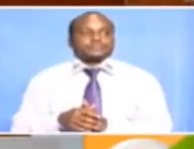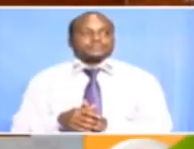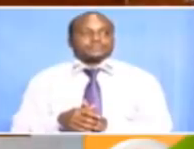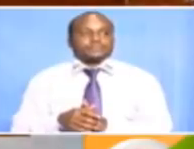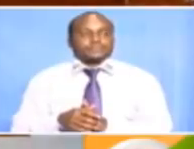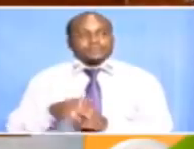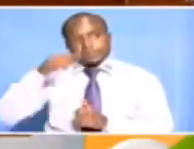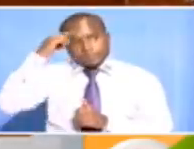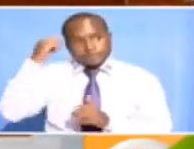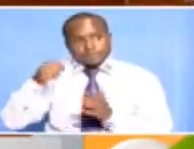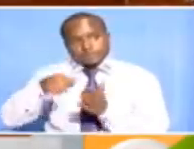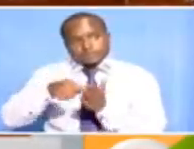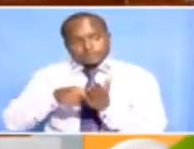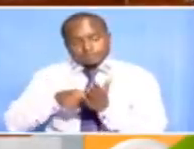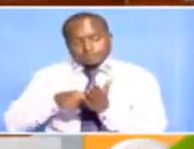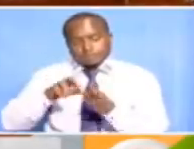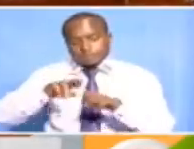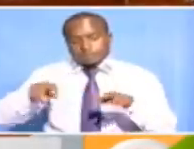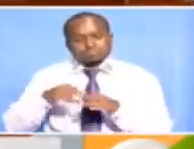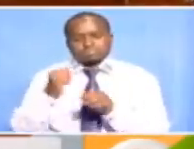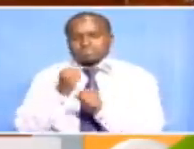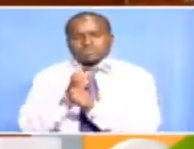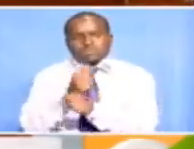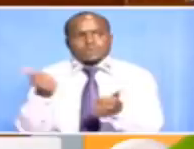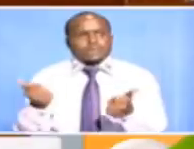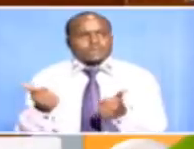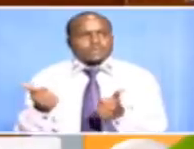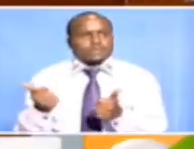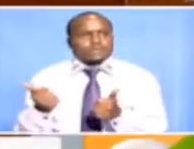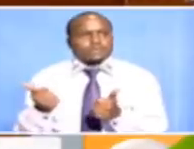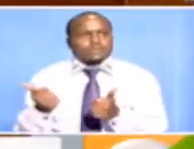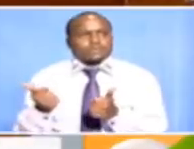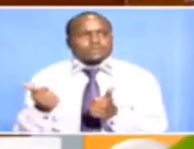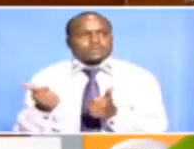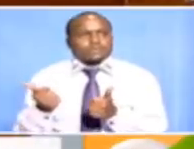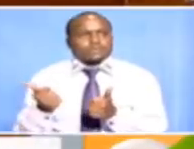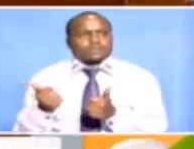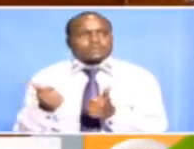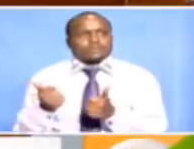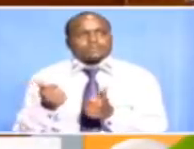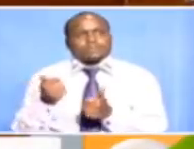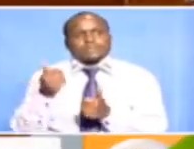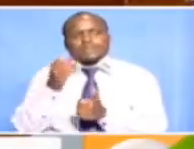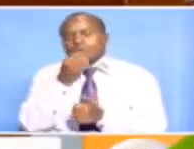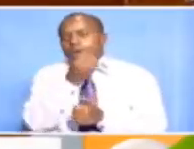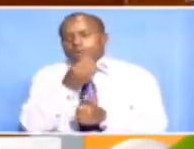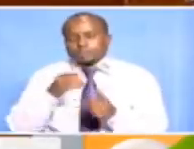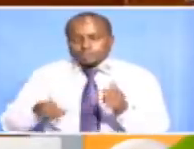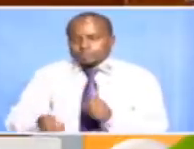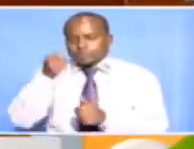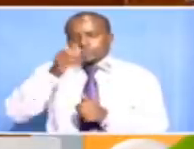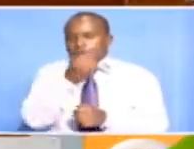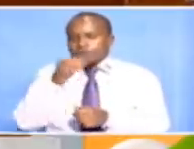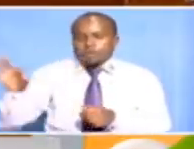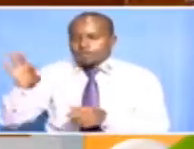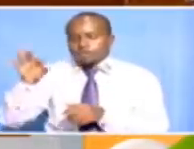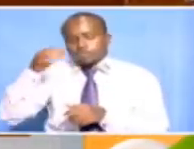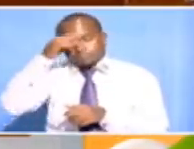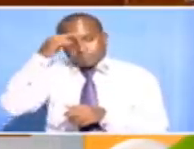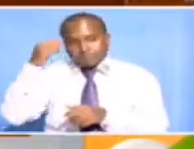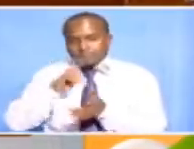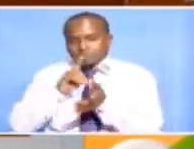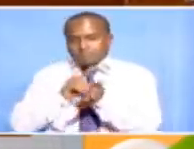theaters are, the machines are working, but while the machines were switched off because they were not doctors, to operate in those particular